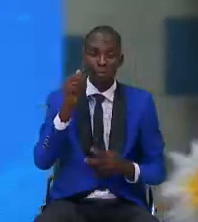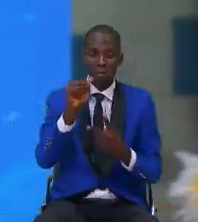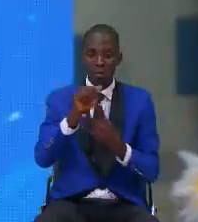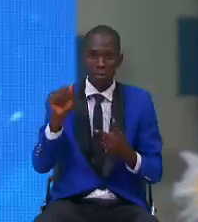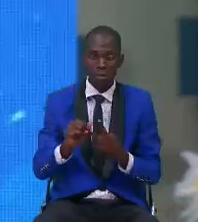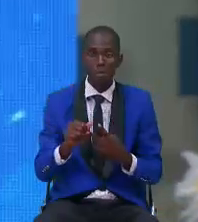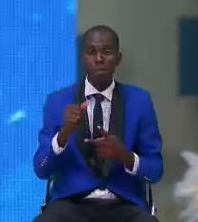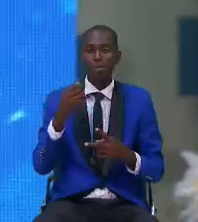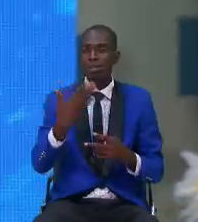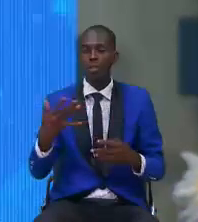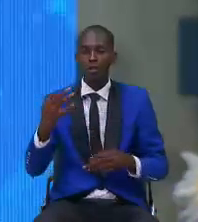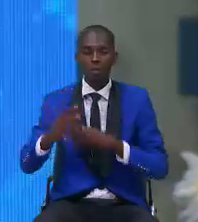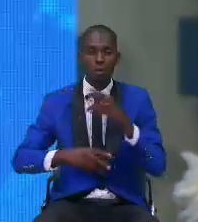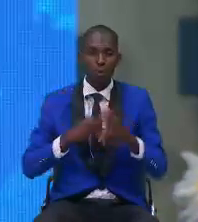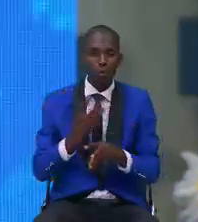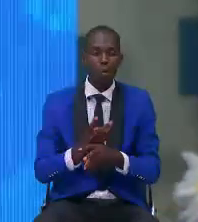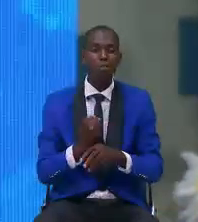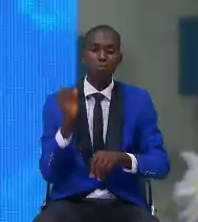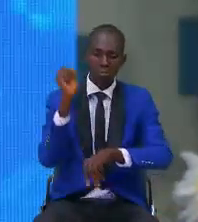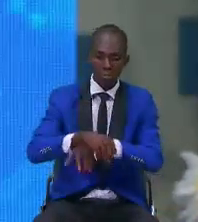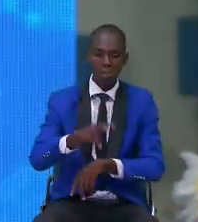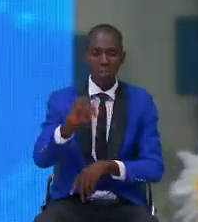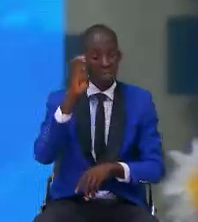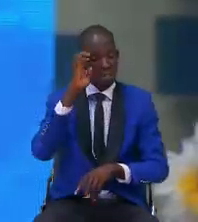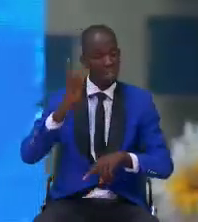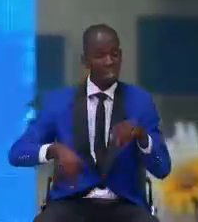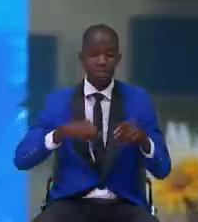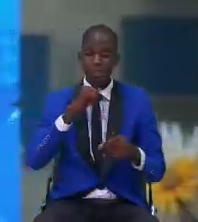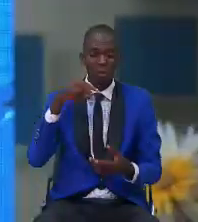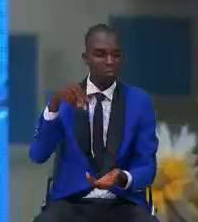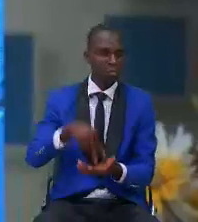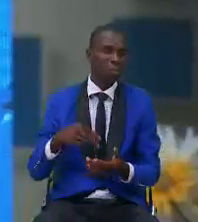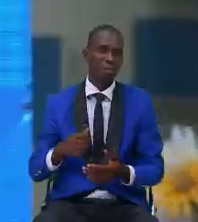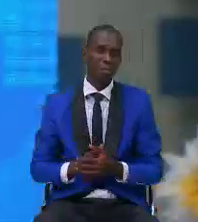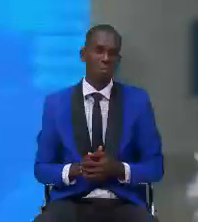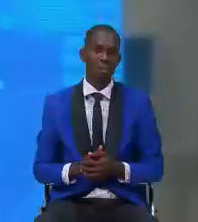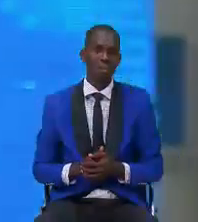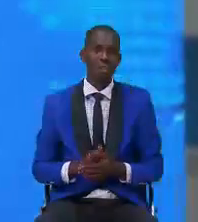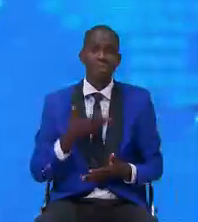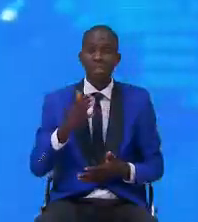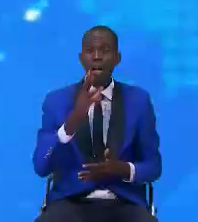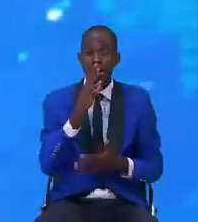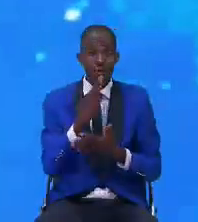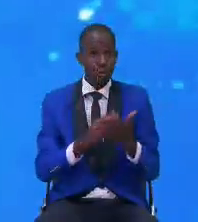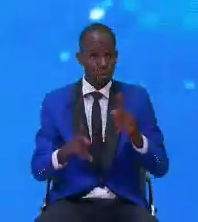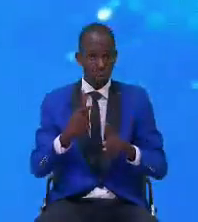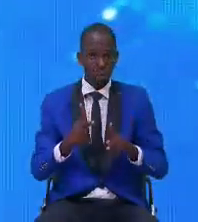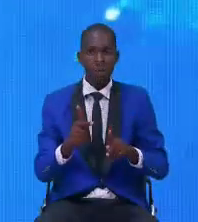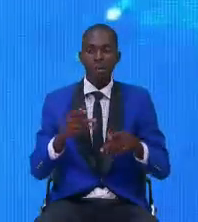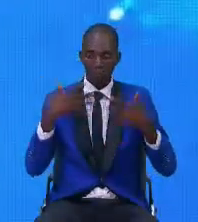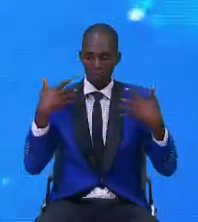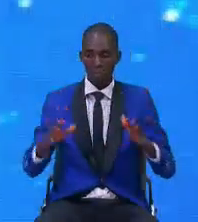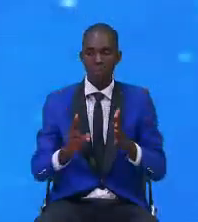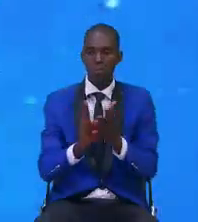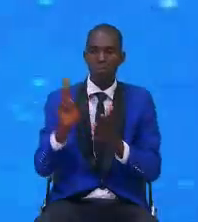imagination, adultery, fornication, the works of the flesh, his master. He could not stand, weak. There